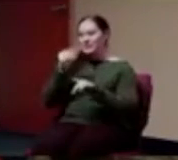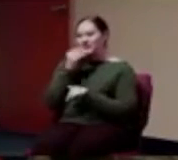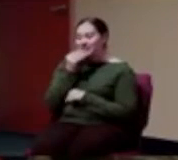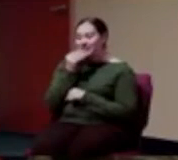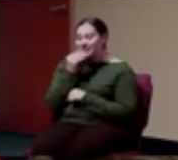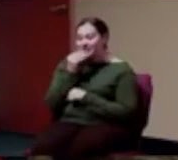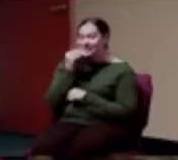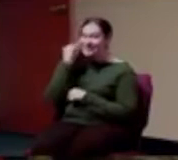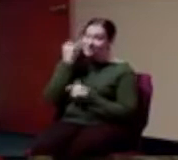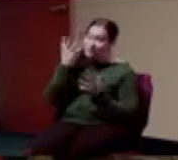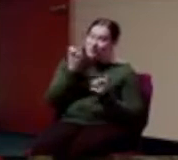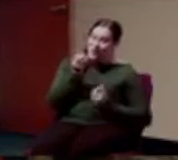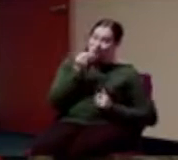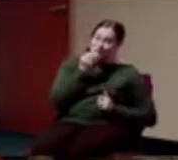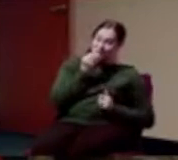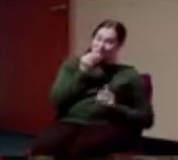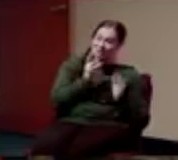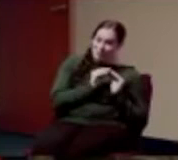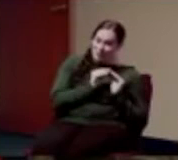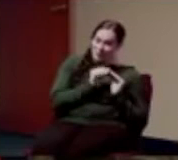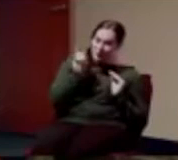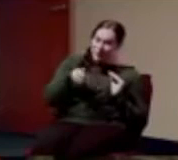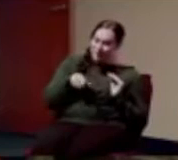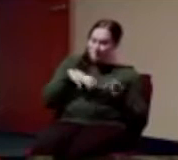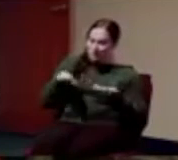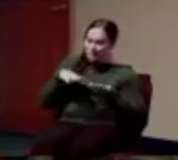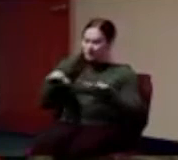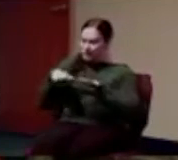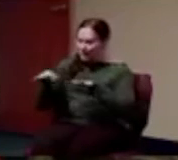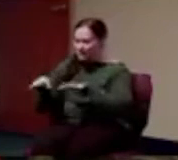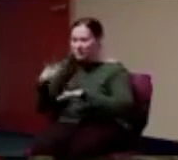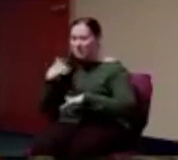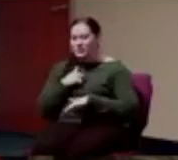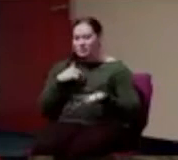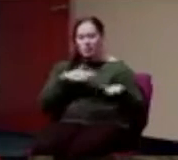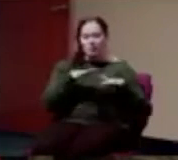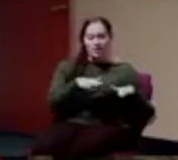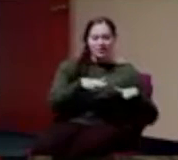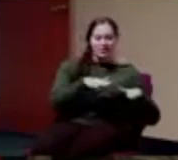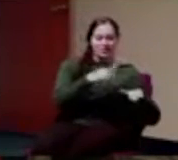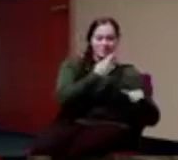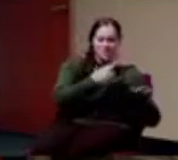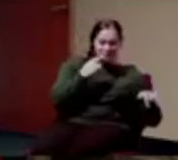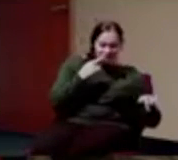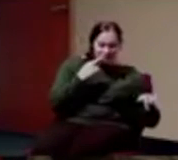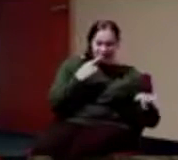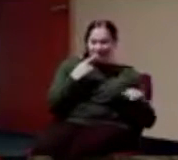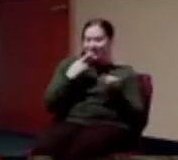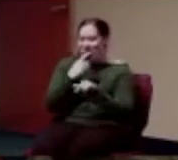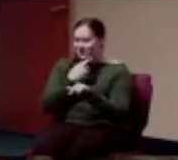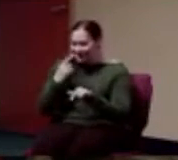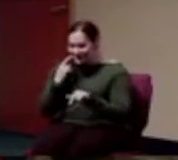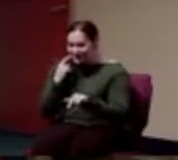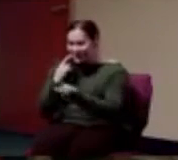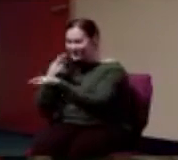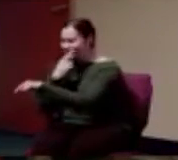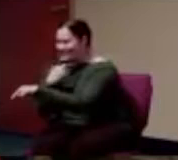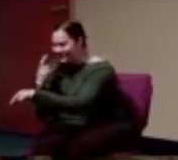more. So we were walking from restaurant to restaurant down the strip where all the casinos and everything